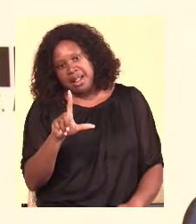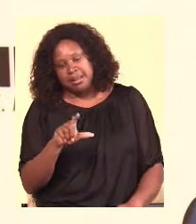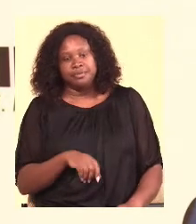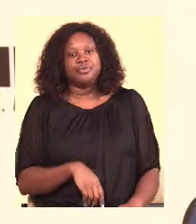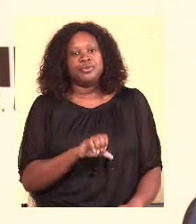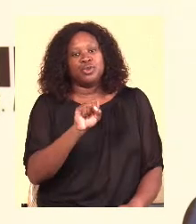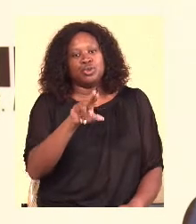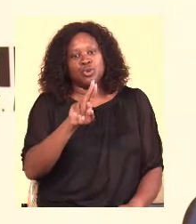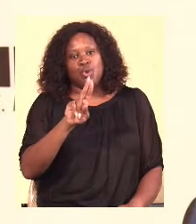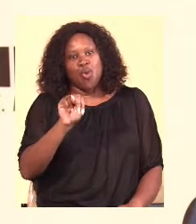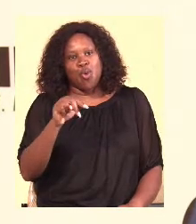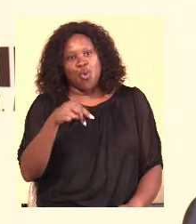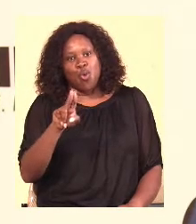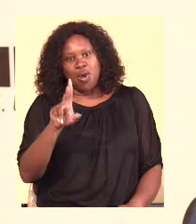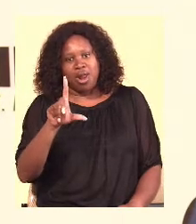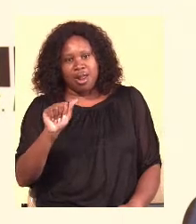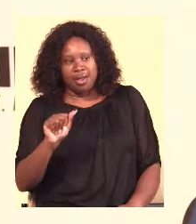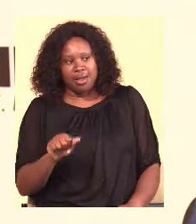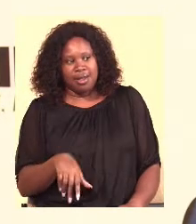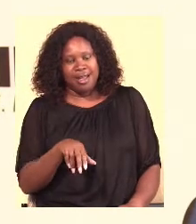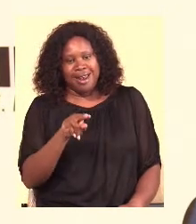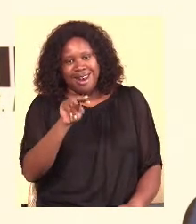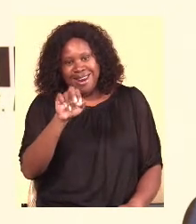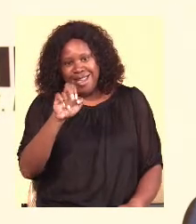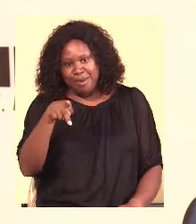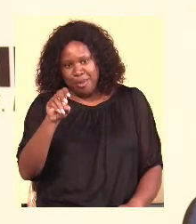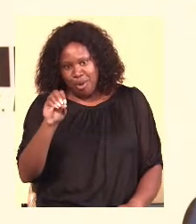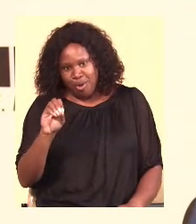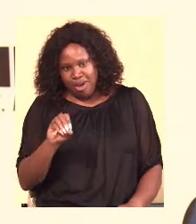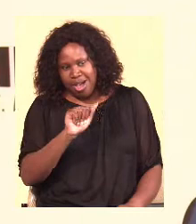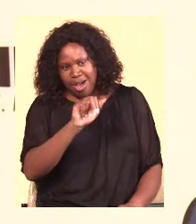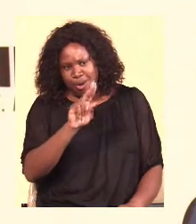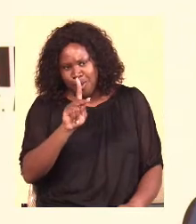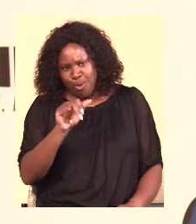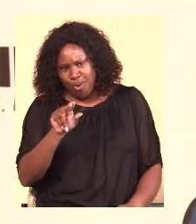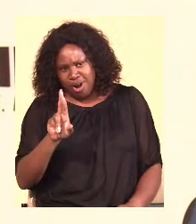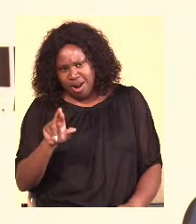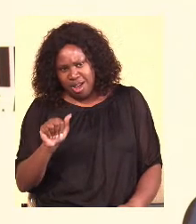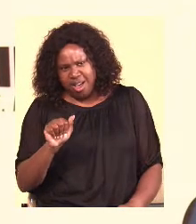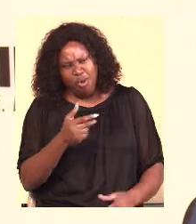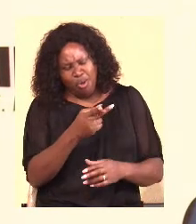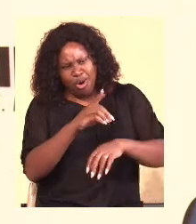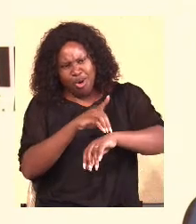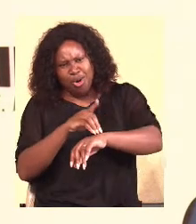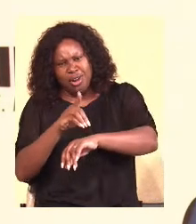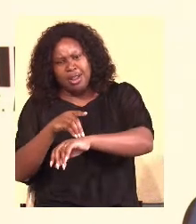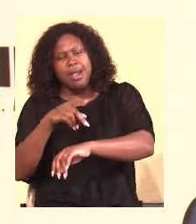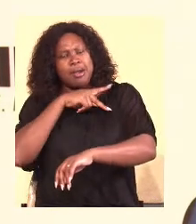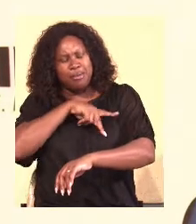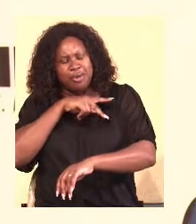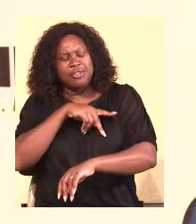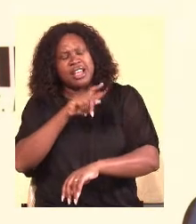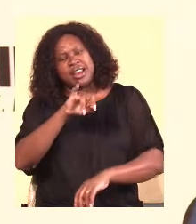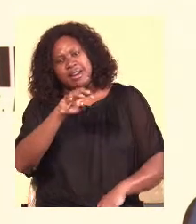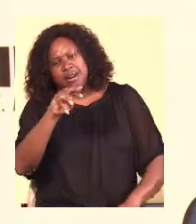Prof. Mombengengwi, Dr. Hakuria, Dr. Nepolo, Dr. Pesent, Dr. Matros Goreses, and Prof.